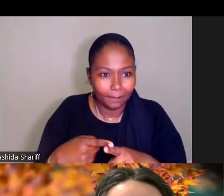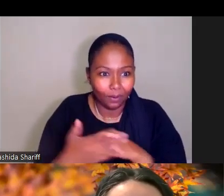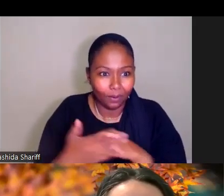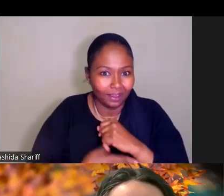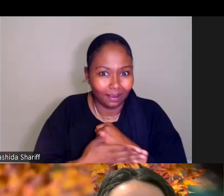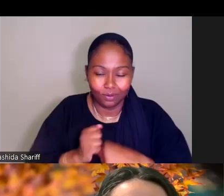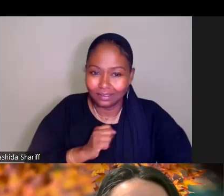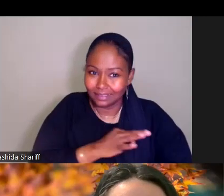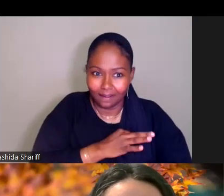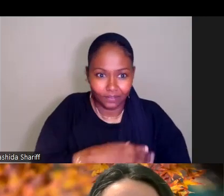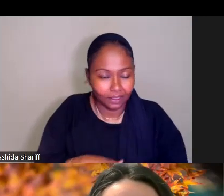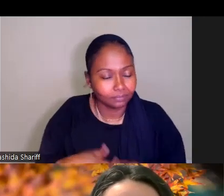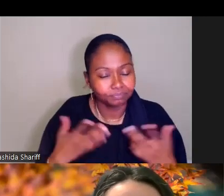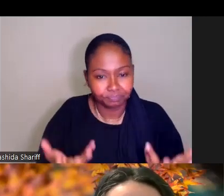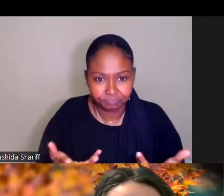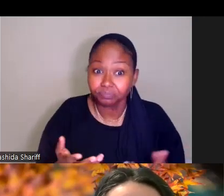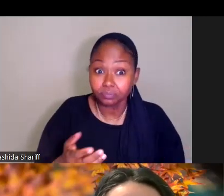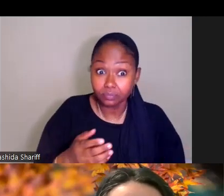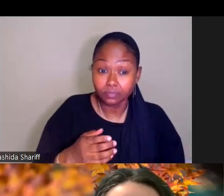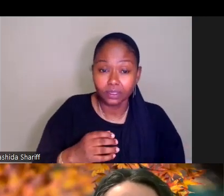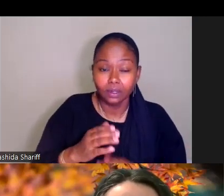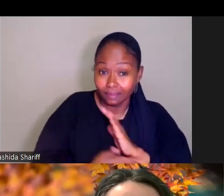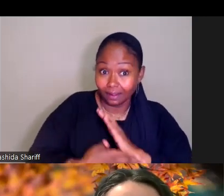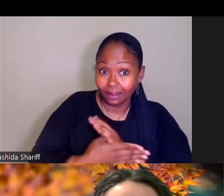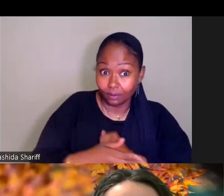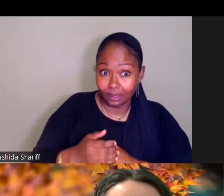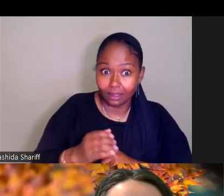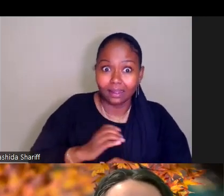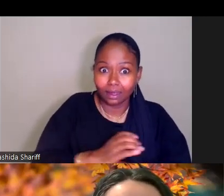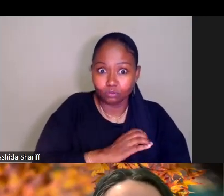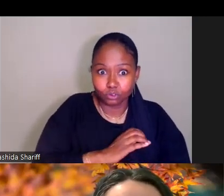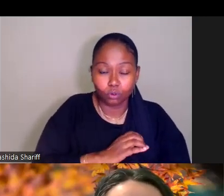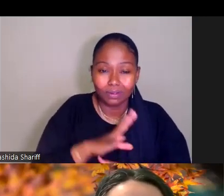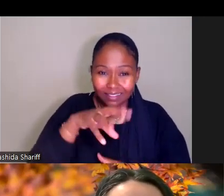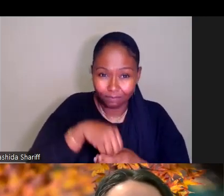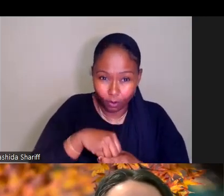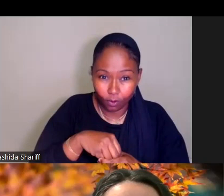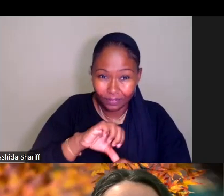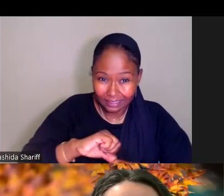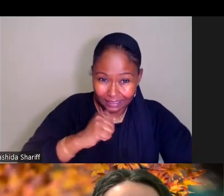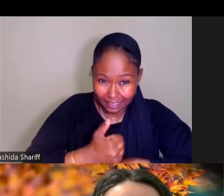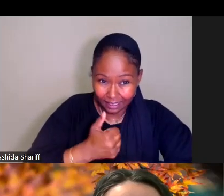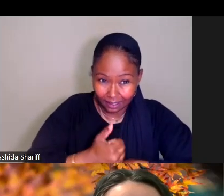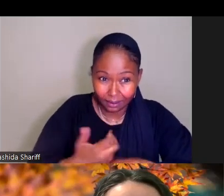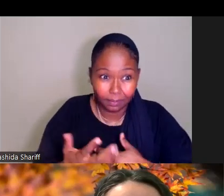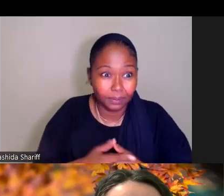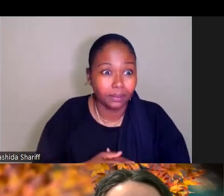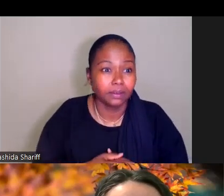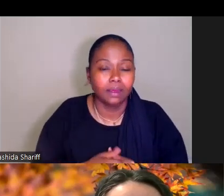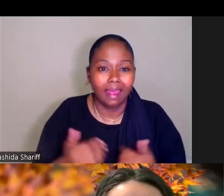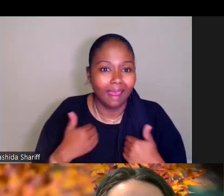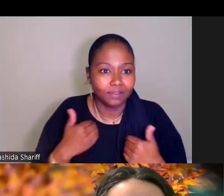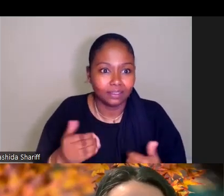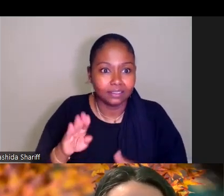county council would be involved in setting up the conservatorship, issues with the probate court having a backlog